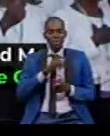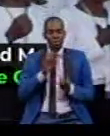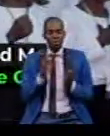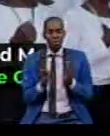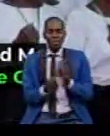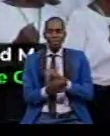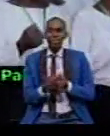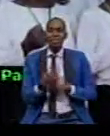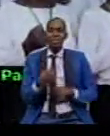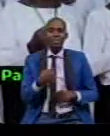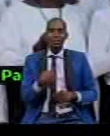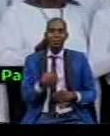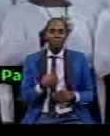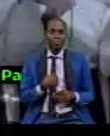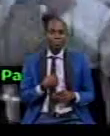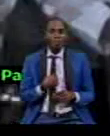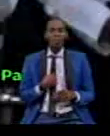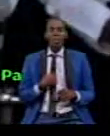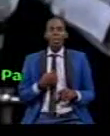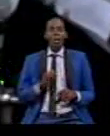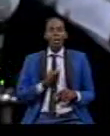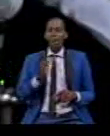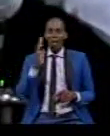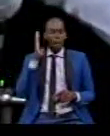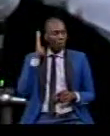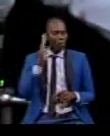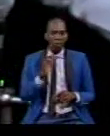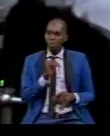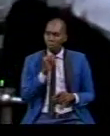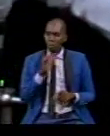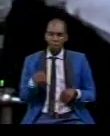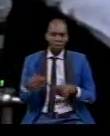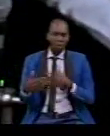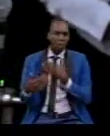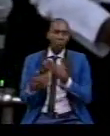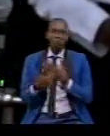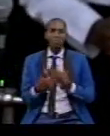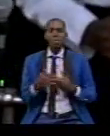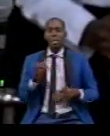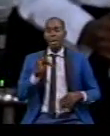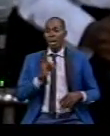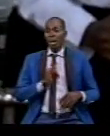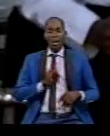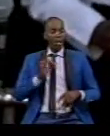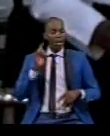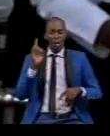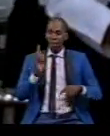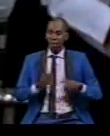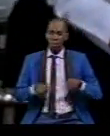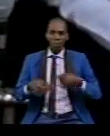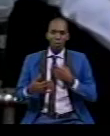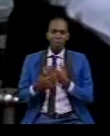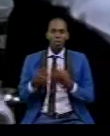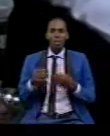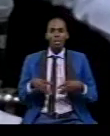outside the fence. Some people are far down there, under the